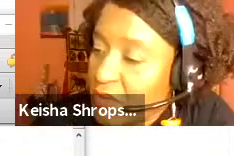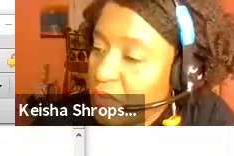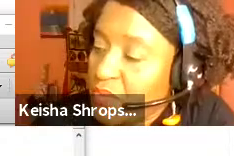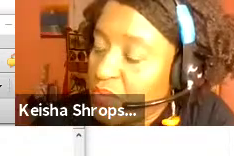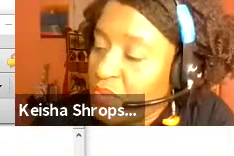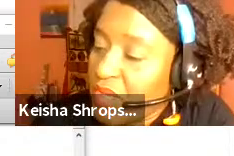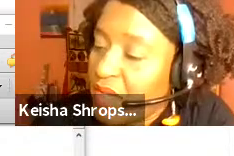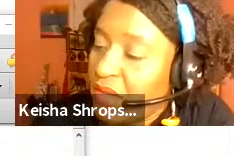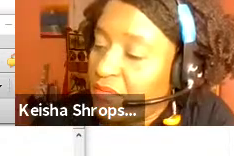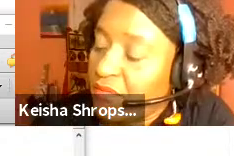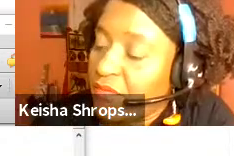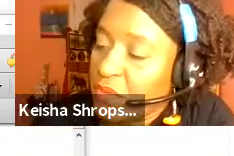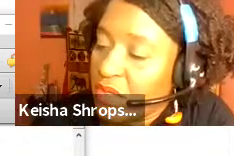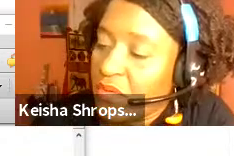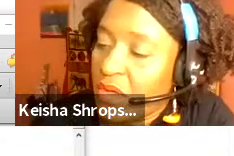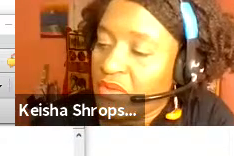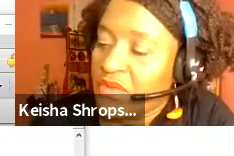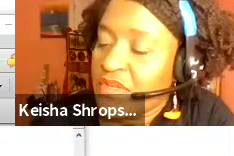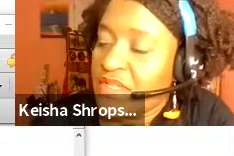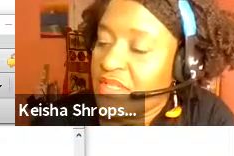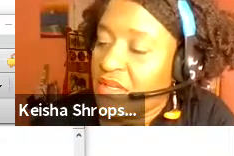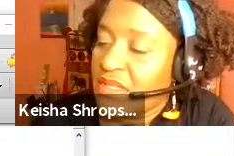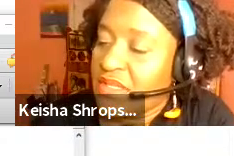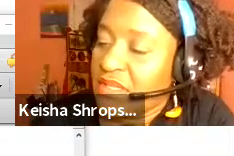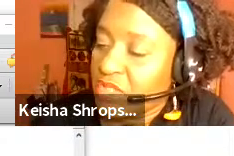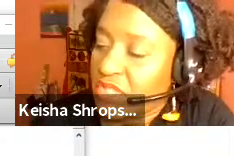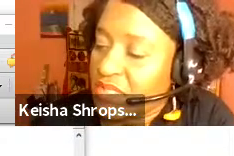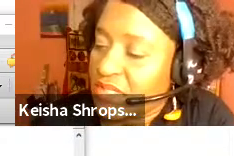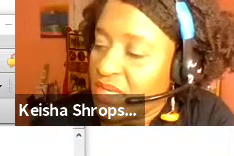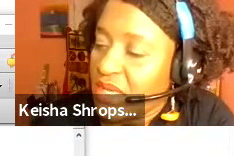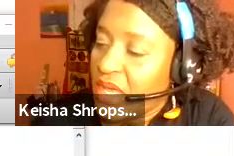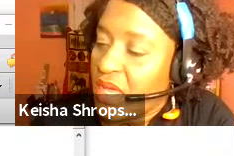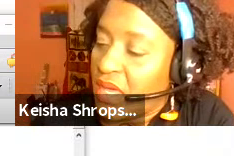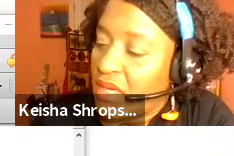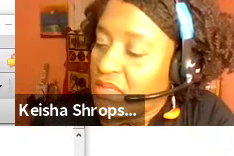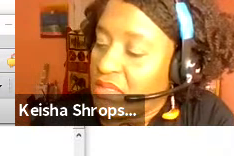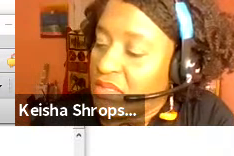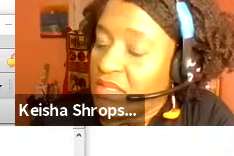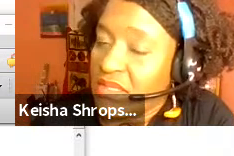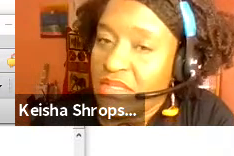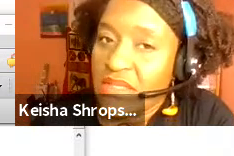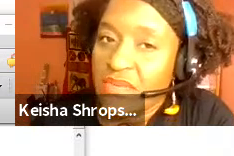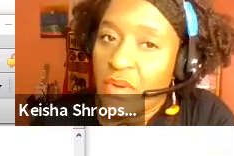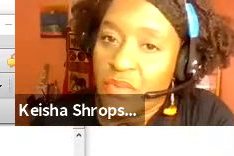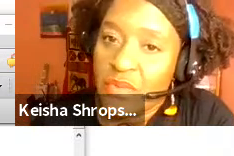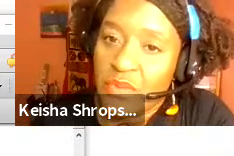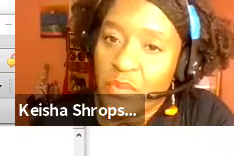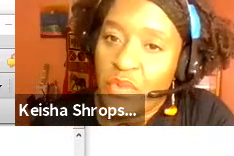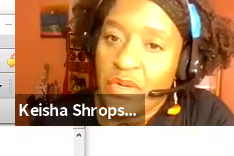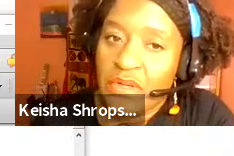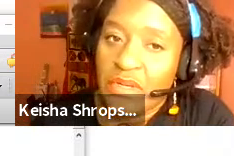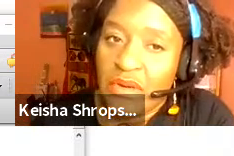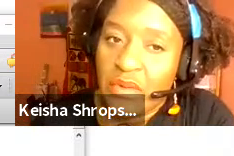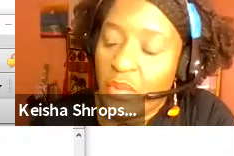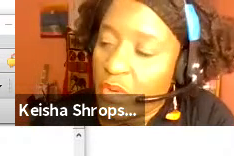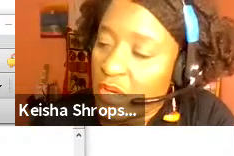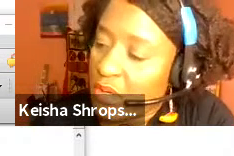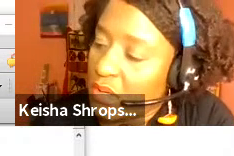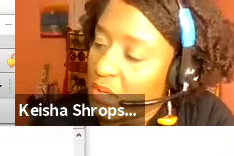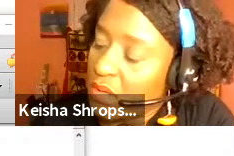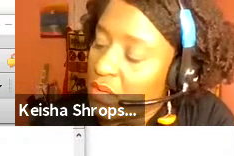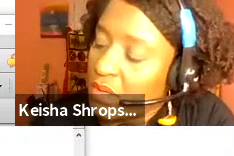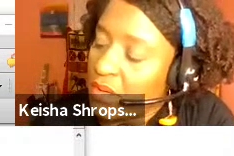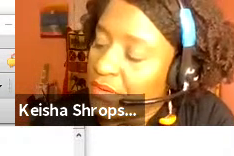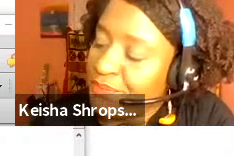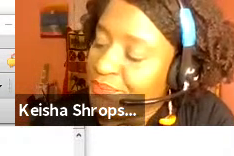Okay, so we have voted on all 3 exemptions, and this is what we will report on in our